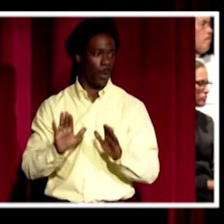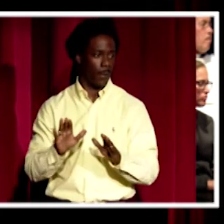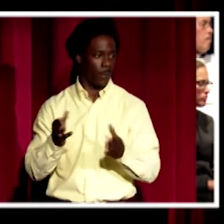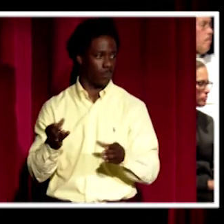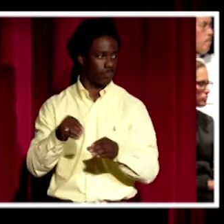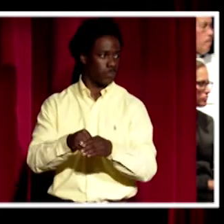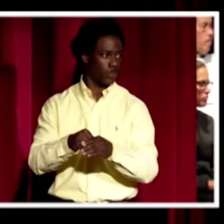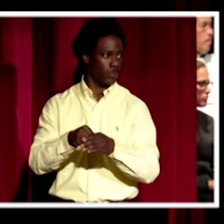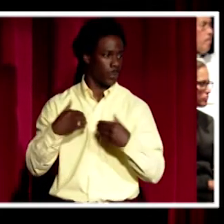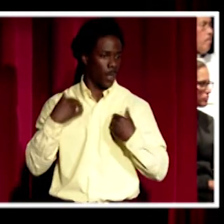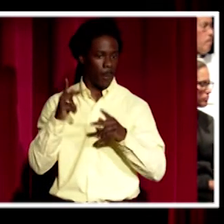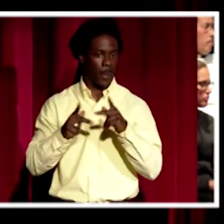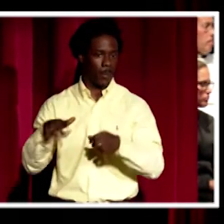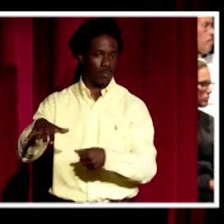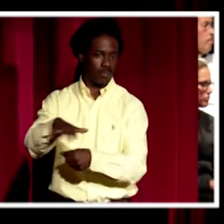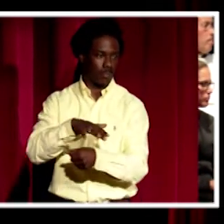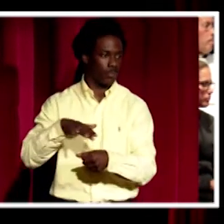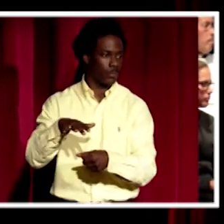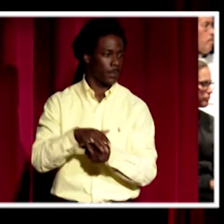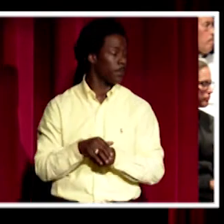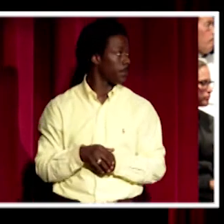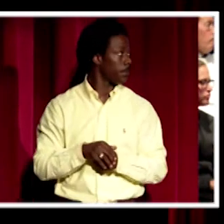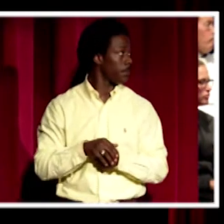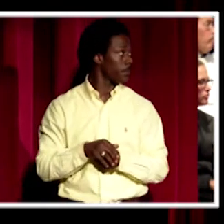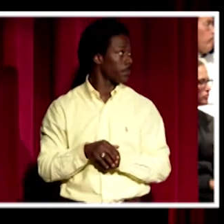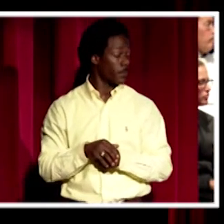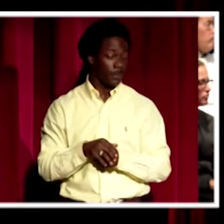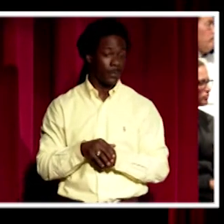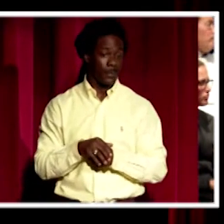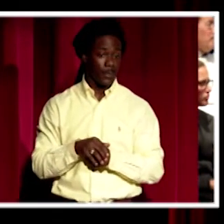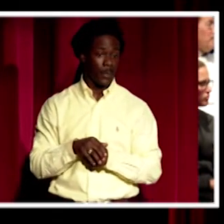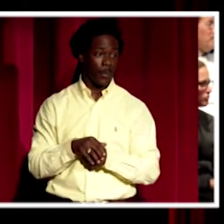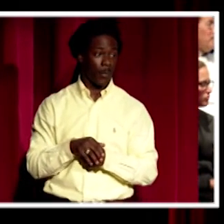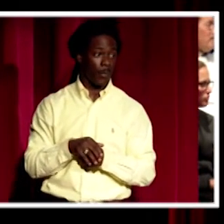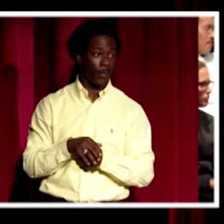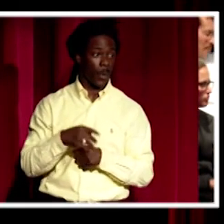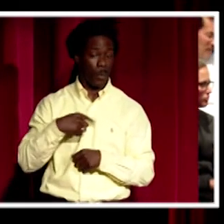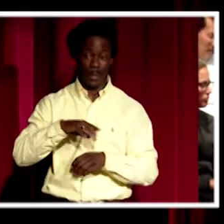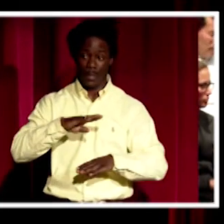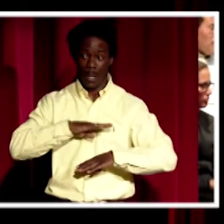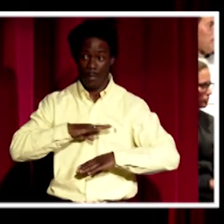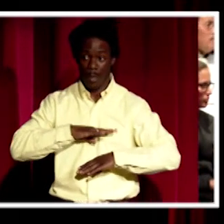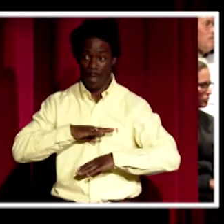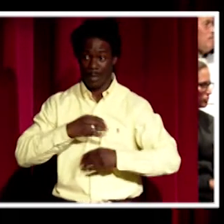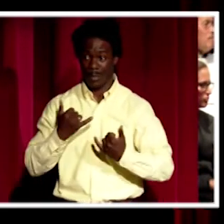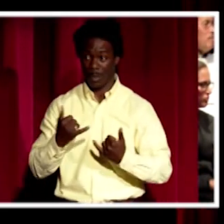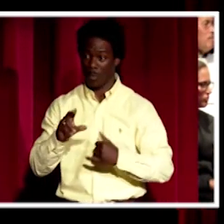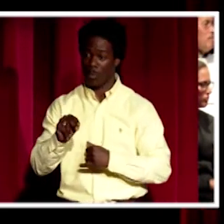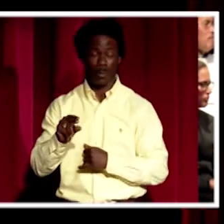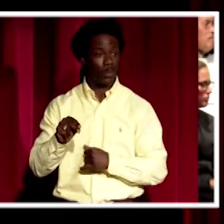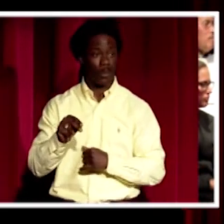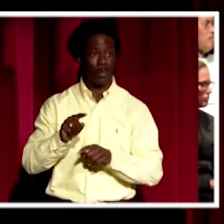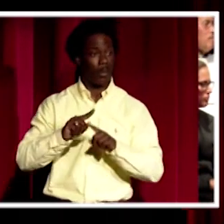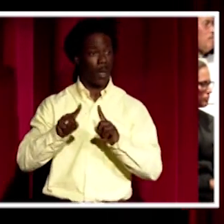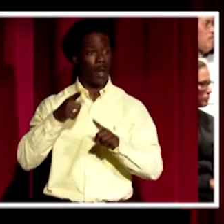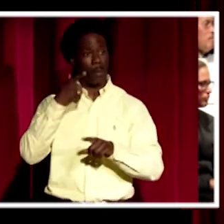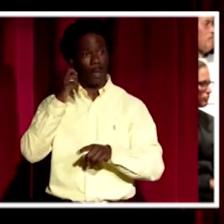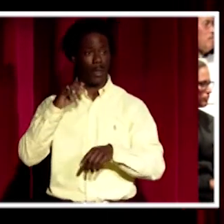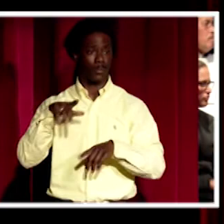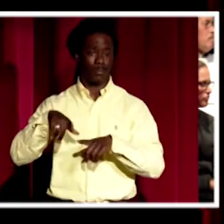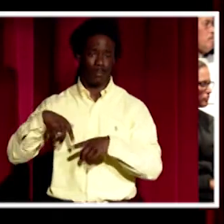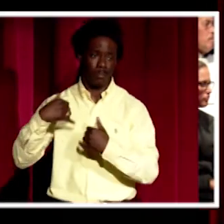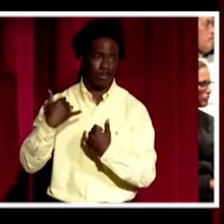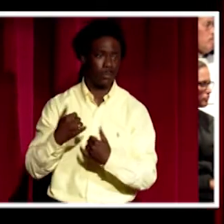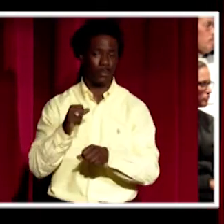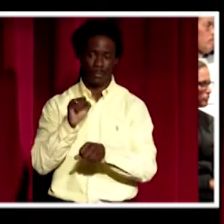our young people. Certainly, none of us are satisfied with where we are now. But because we have made this